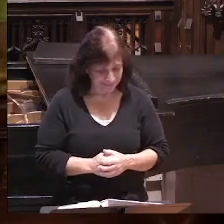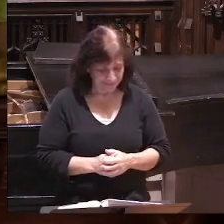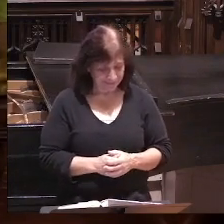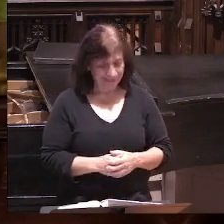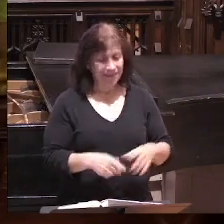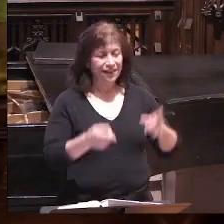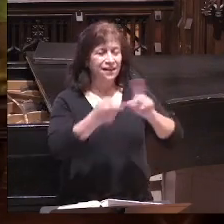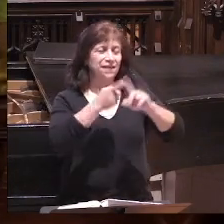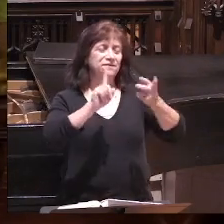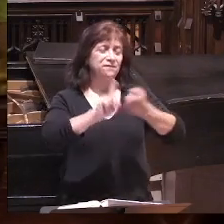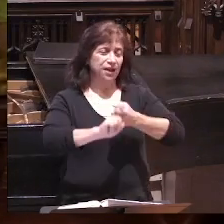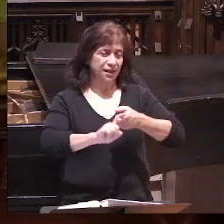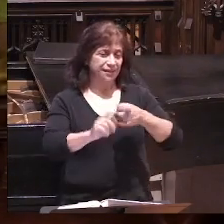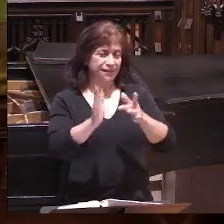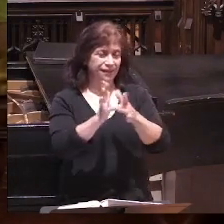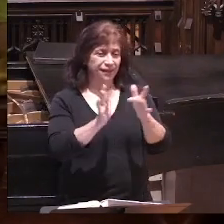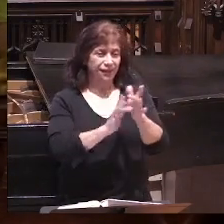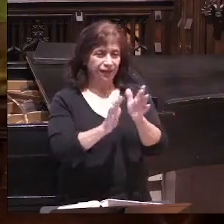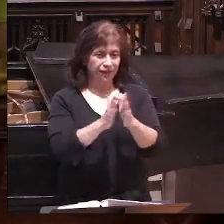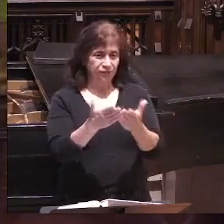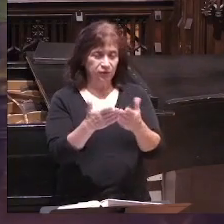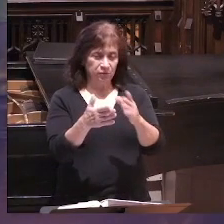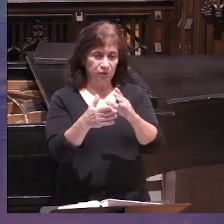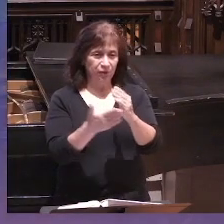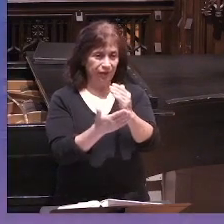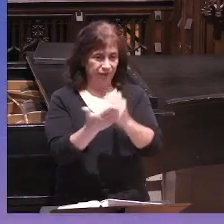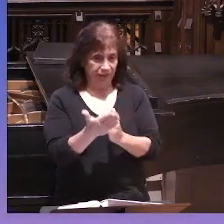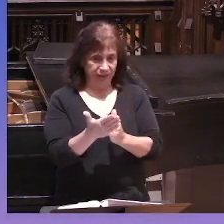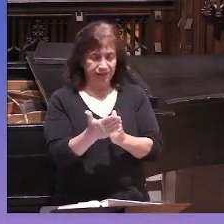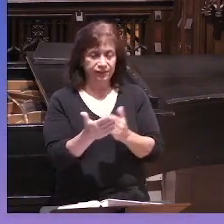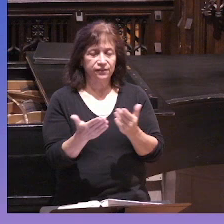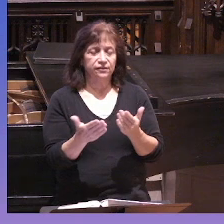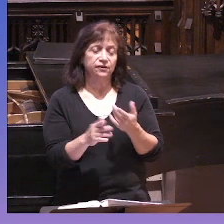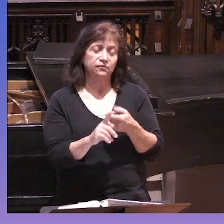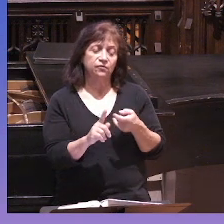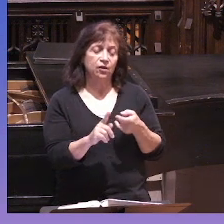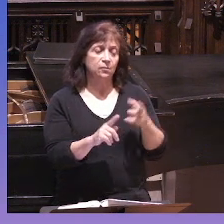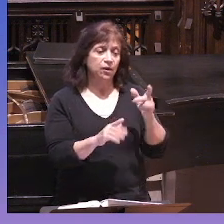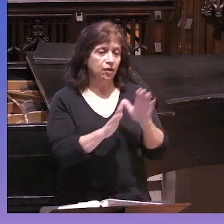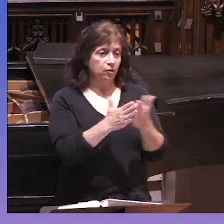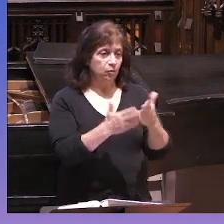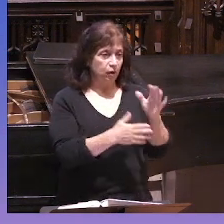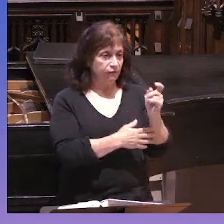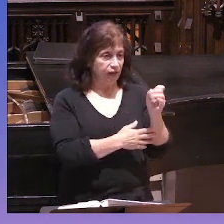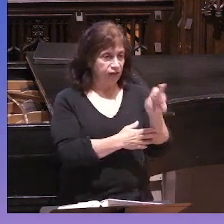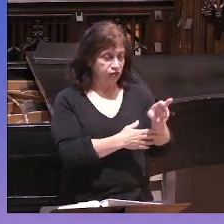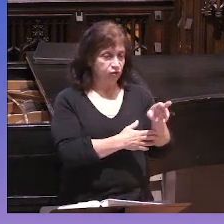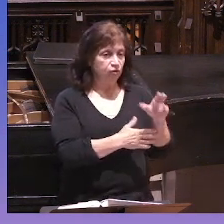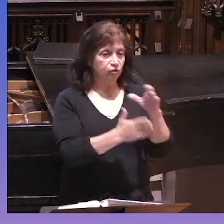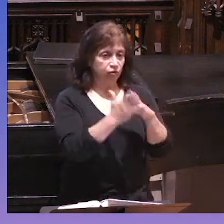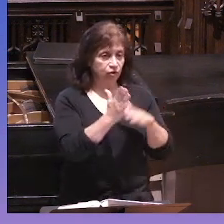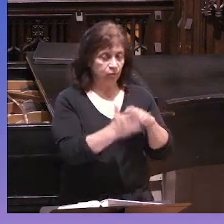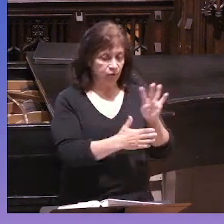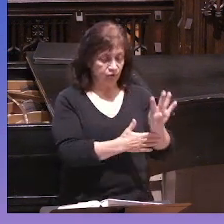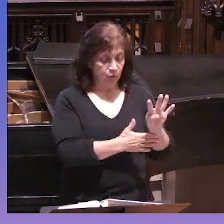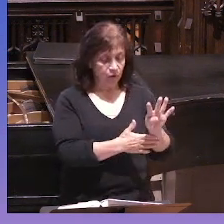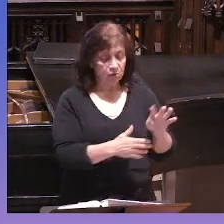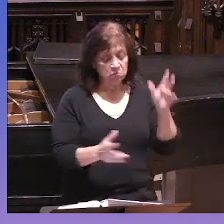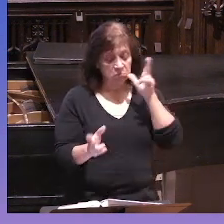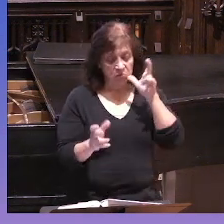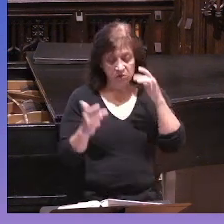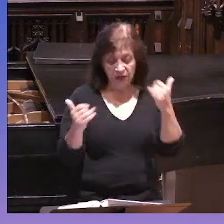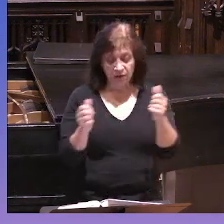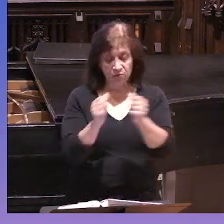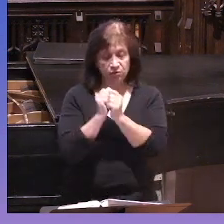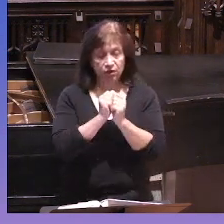Friends, our scripture lesson comes to us from the fourth chapter of the book of Esther. Let us listen now together